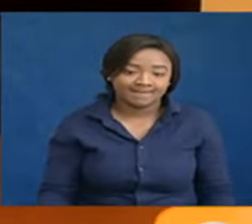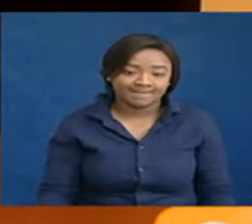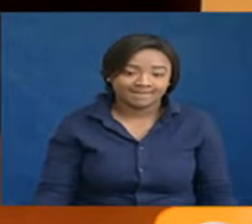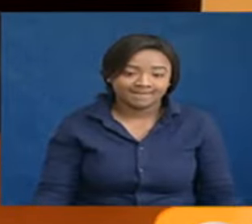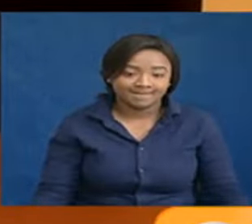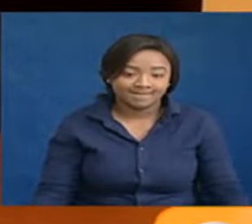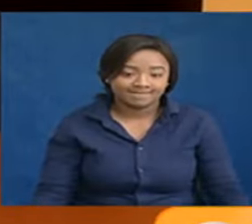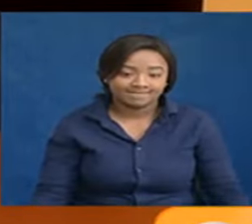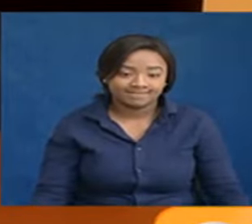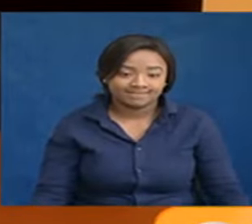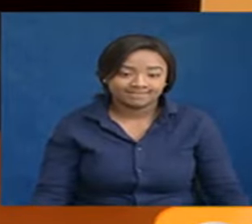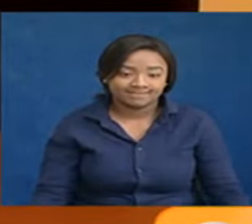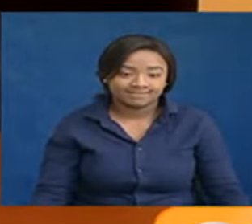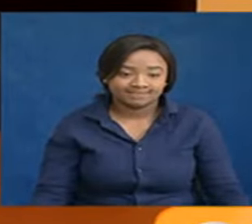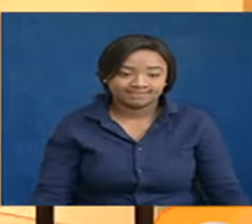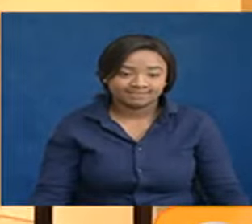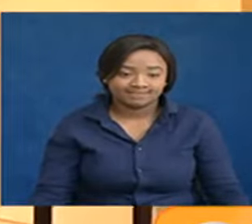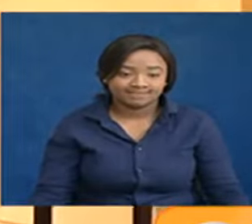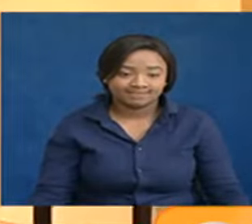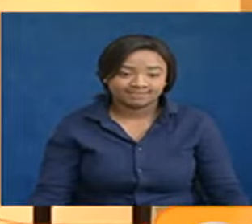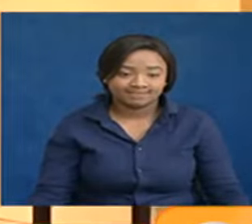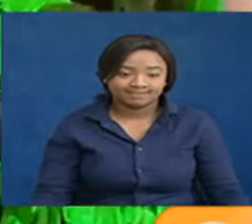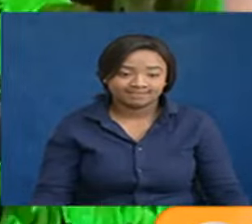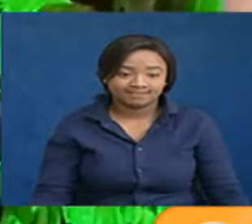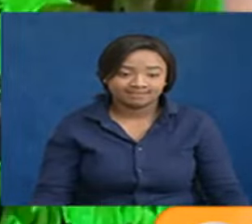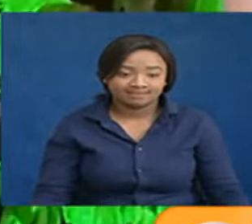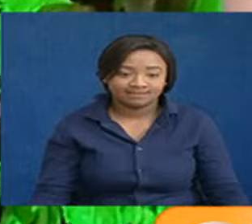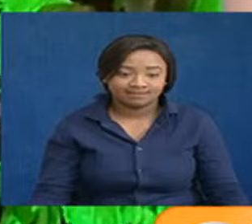Olale, Citizen TV.